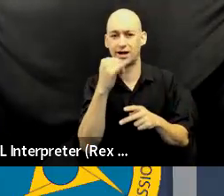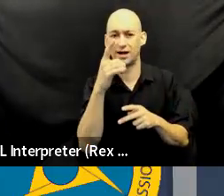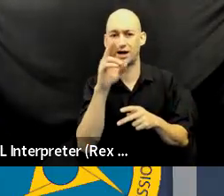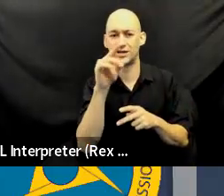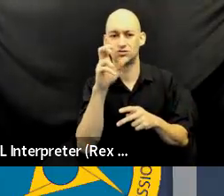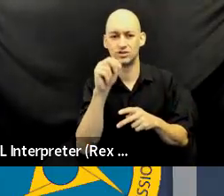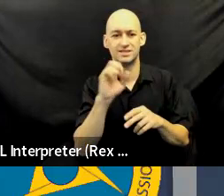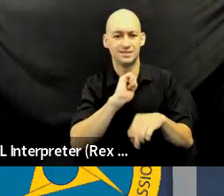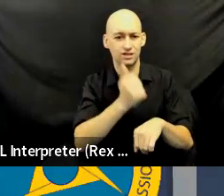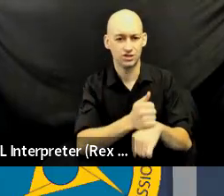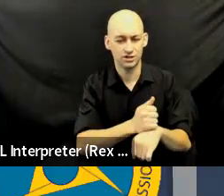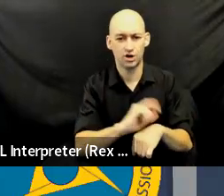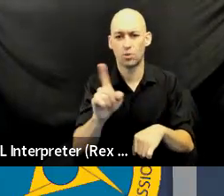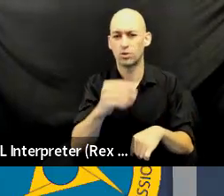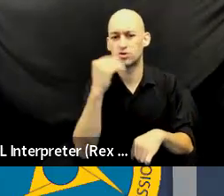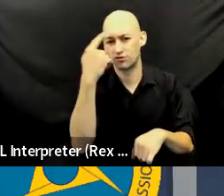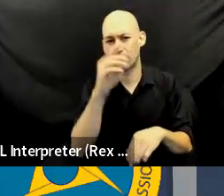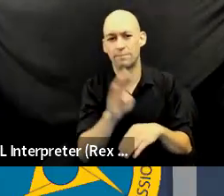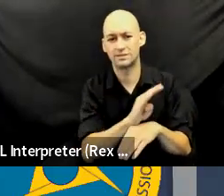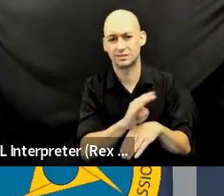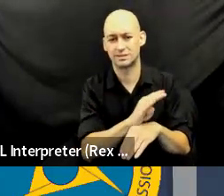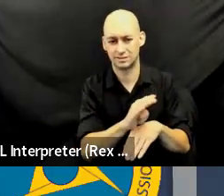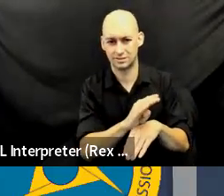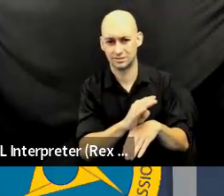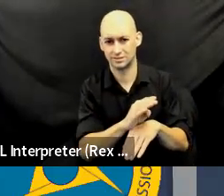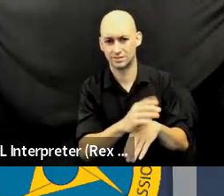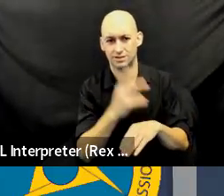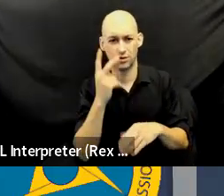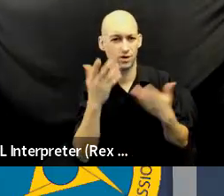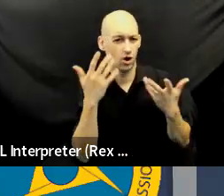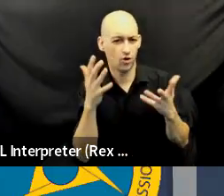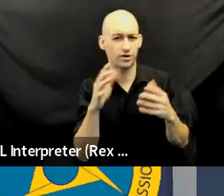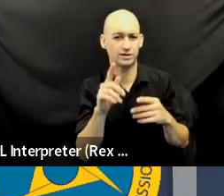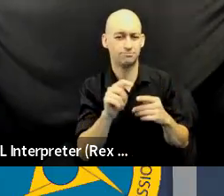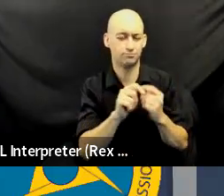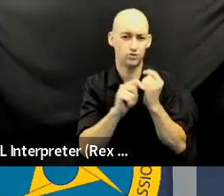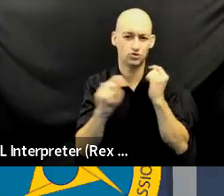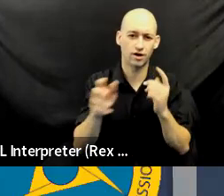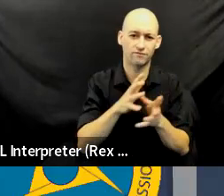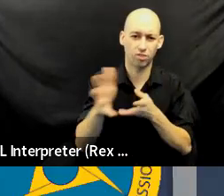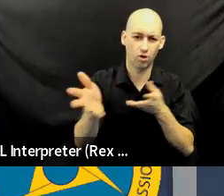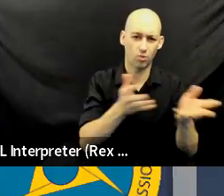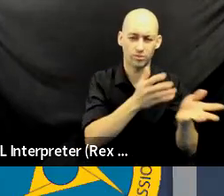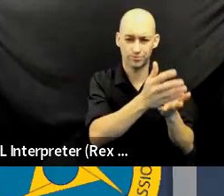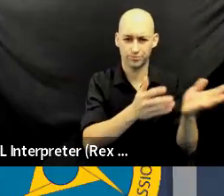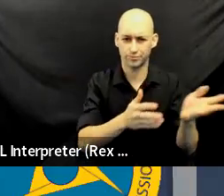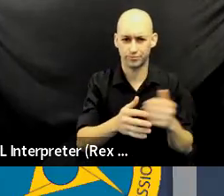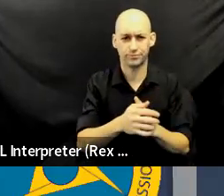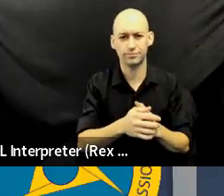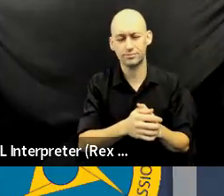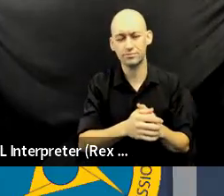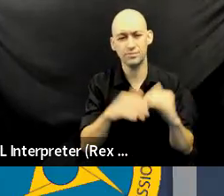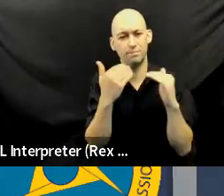good for business. And a lot of that looked at existing truck flows and minimum diversion from their existing